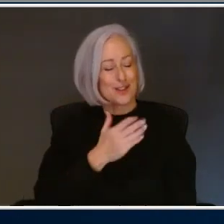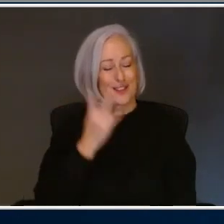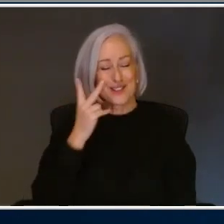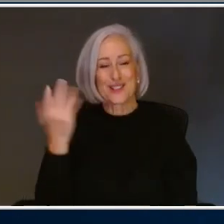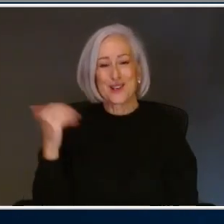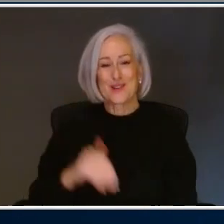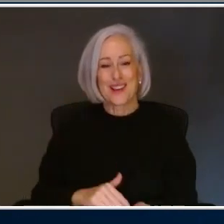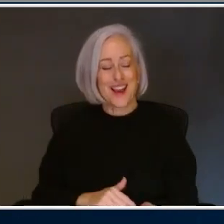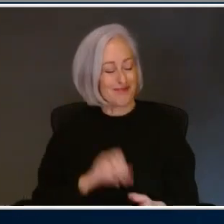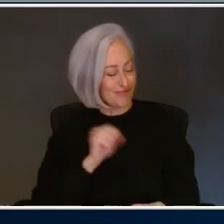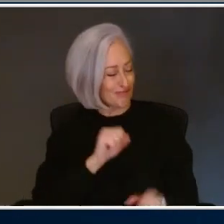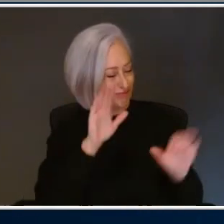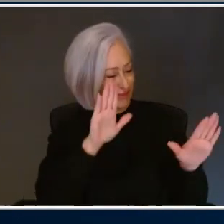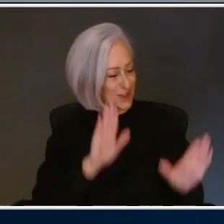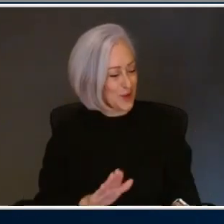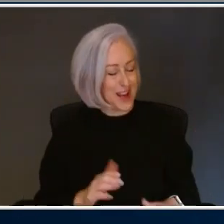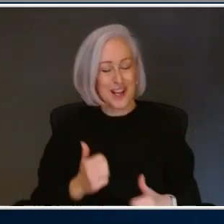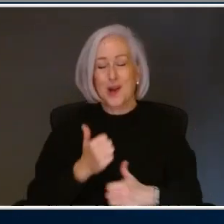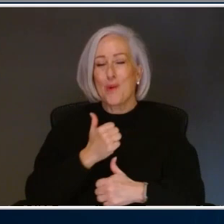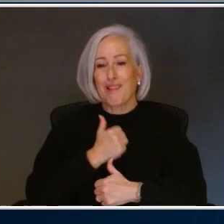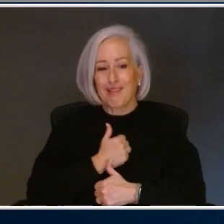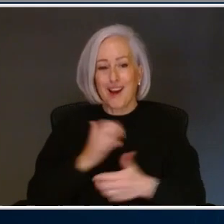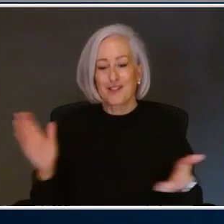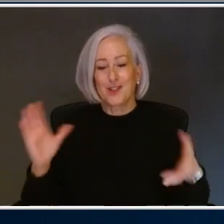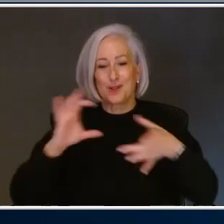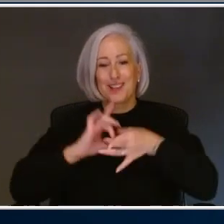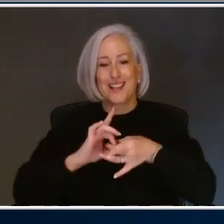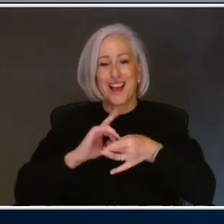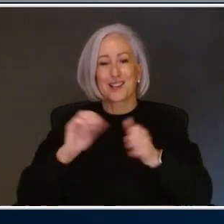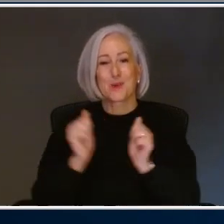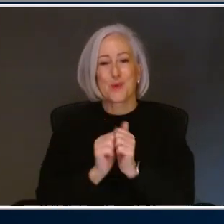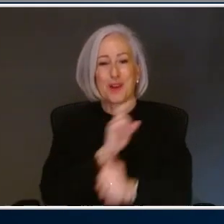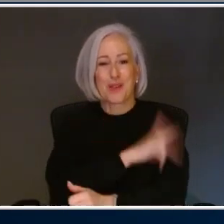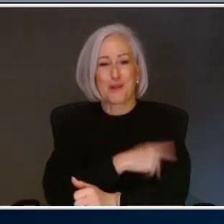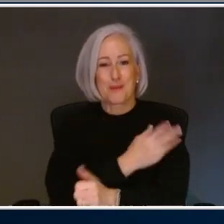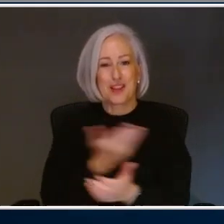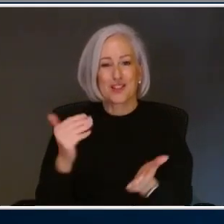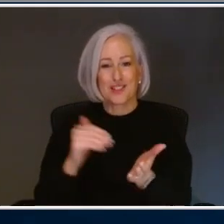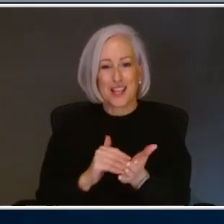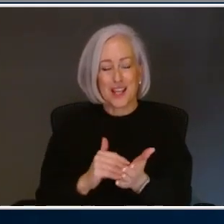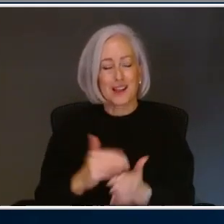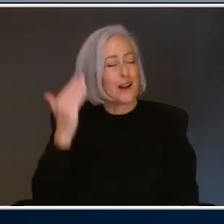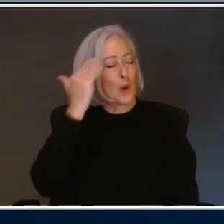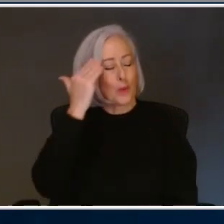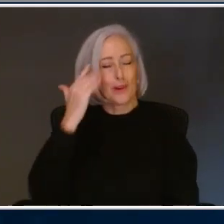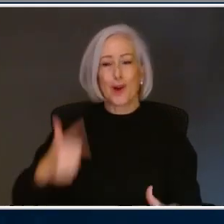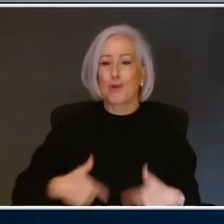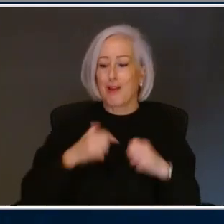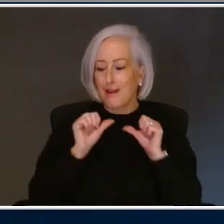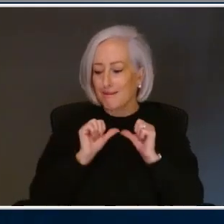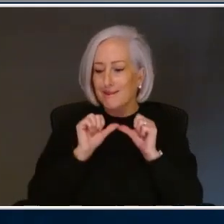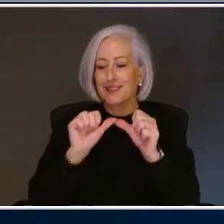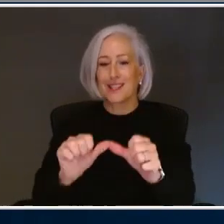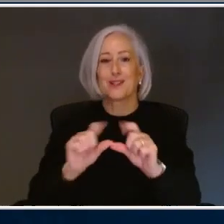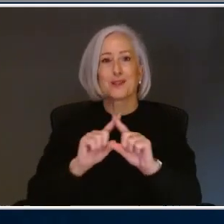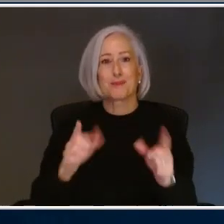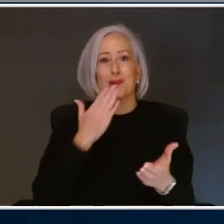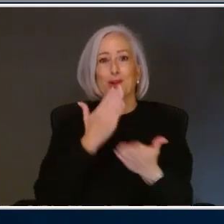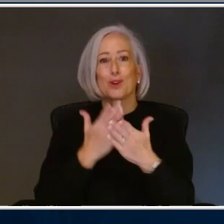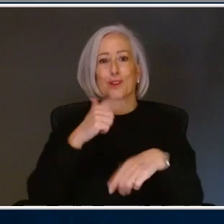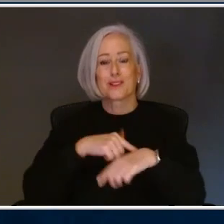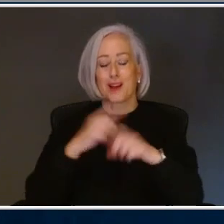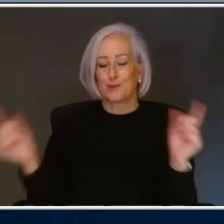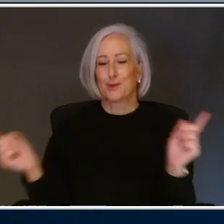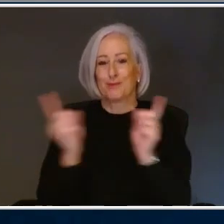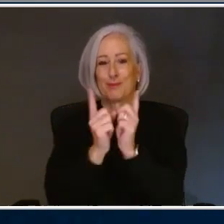I know life goes on for everyone, but to kind of have that full circle moment where you can be together again is so fantastic. And Xavier, you